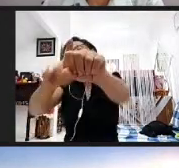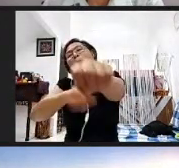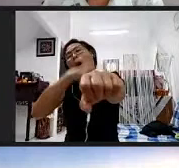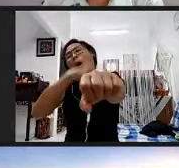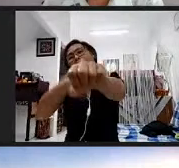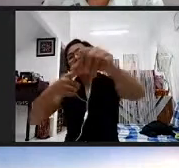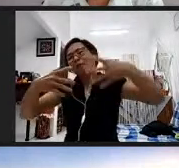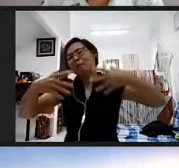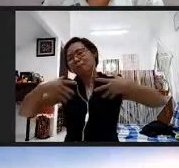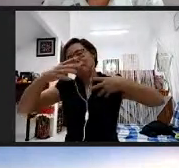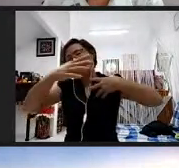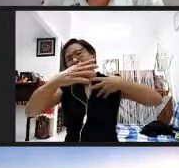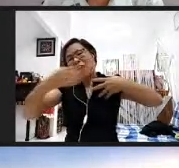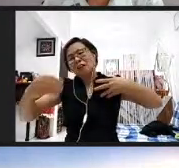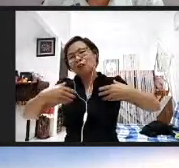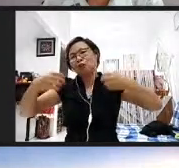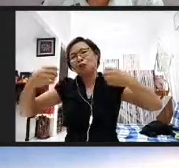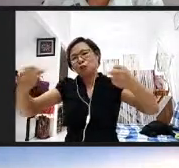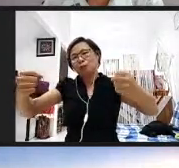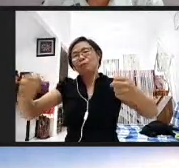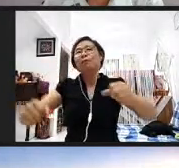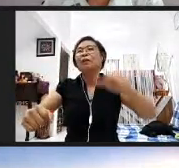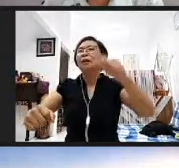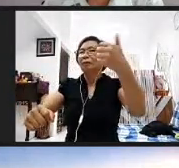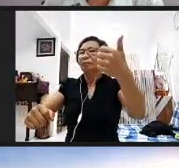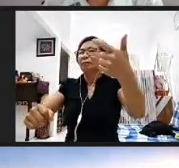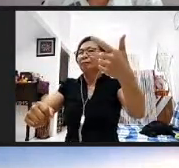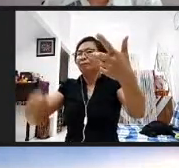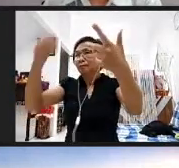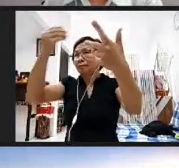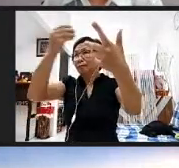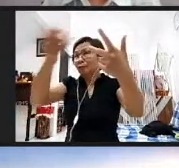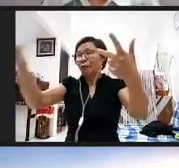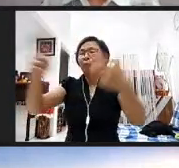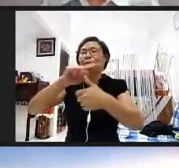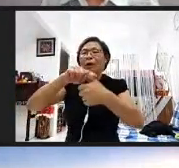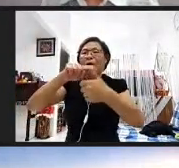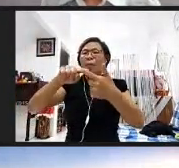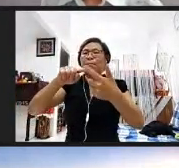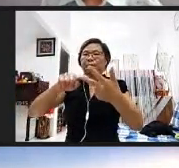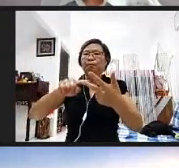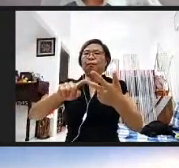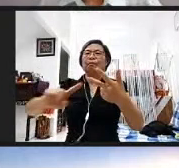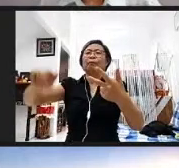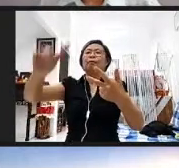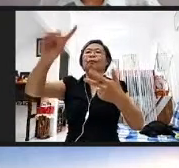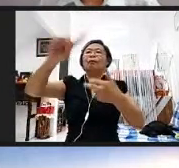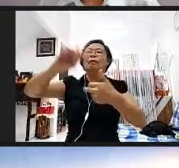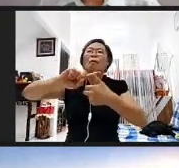I'll be sharing from three aspects. One is on personal